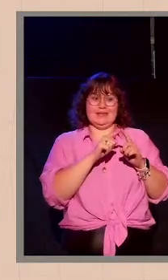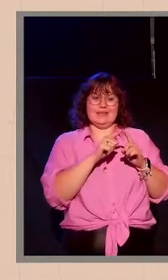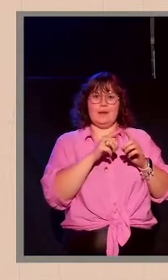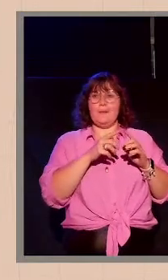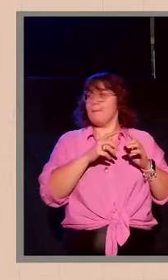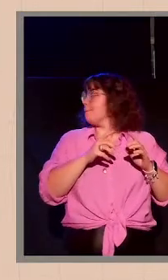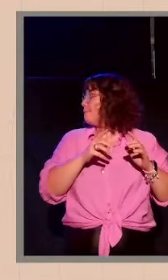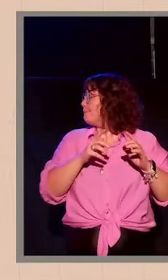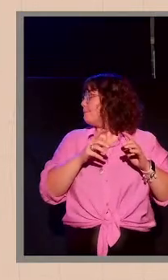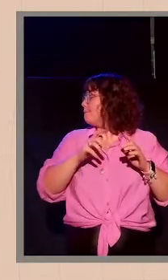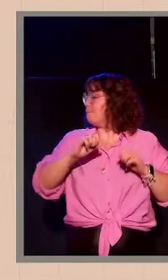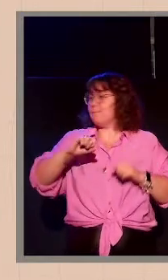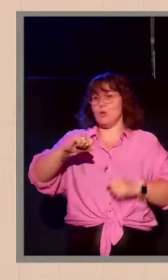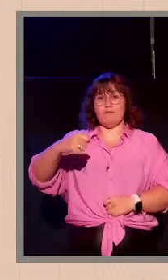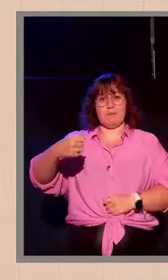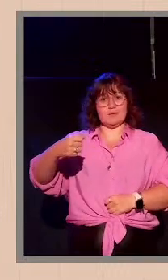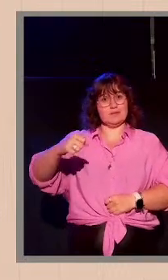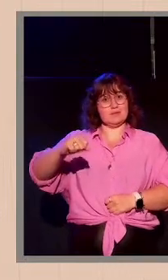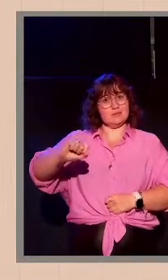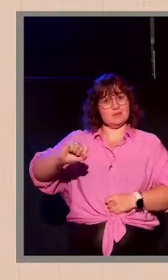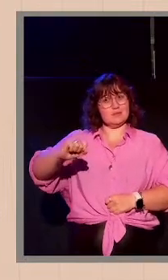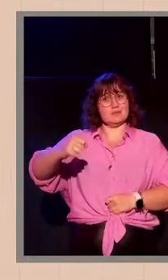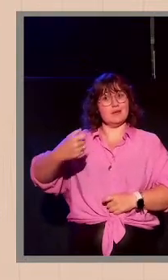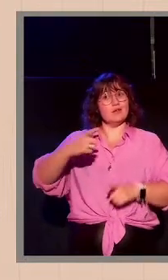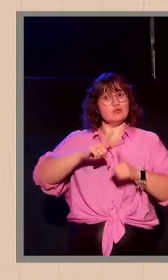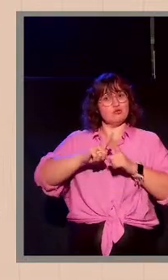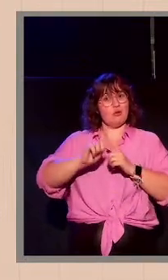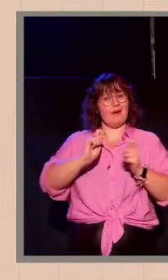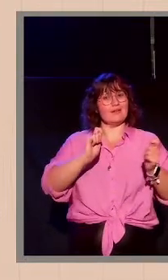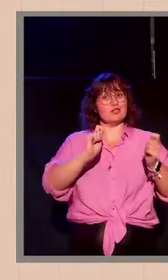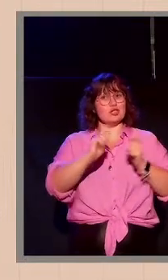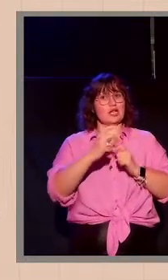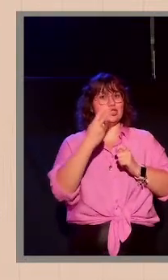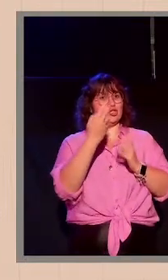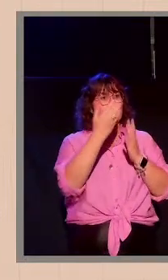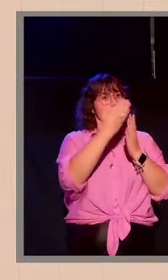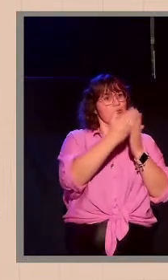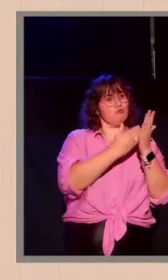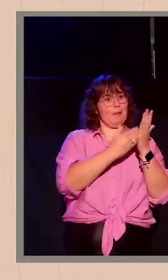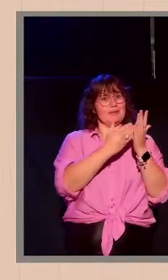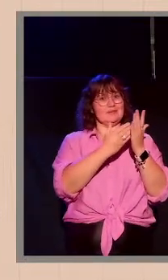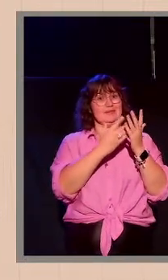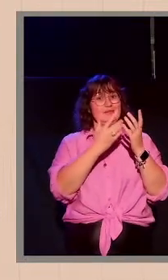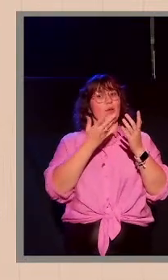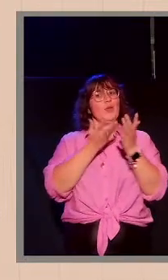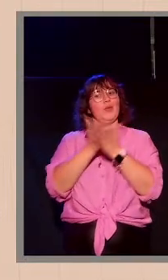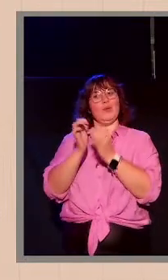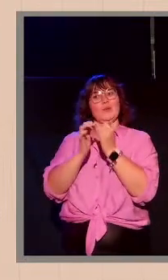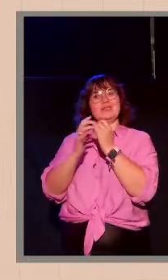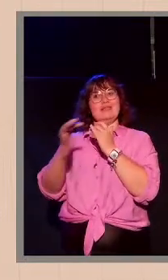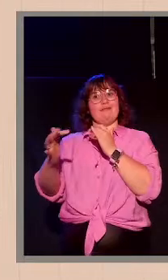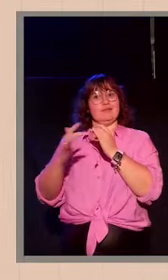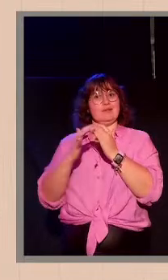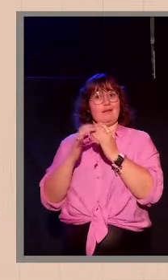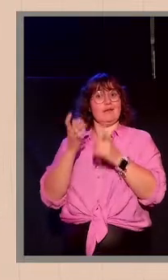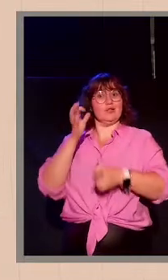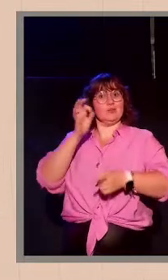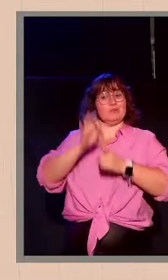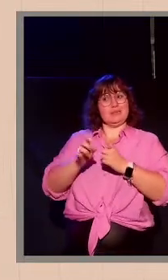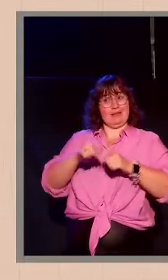movements here to change these two parameters in the synthesizer. So this one in particular is